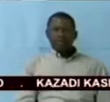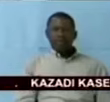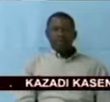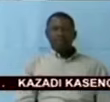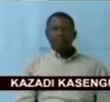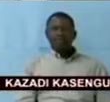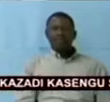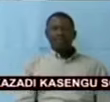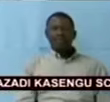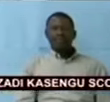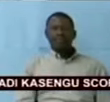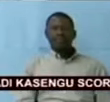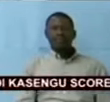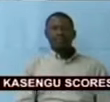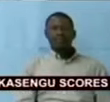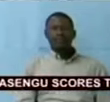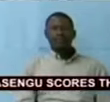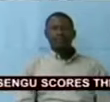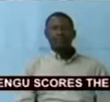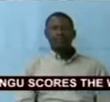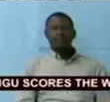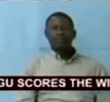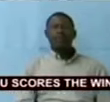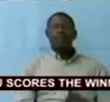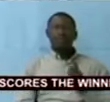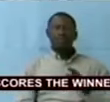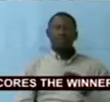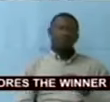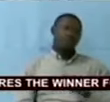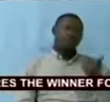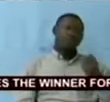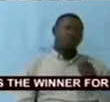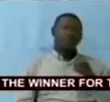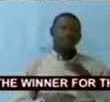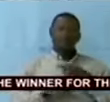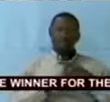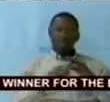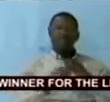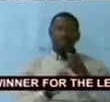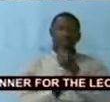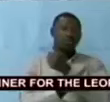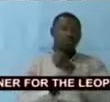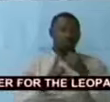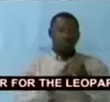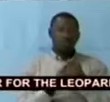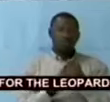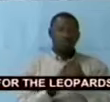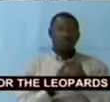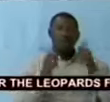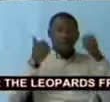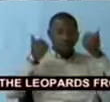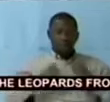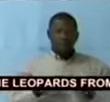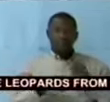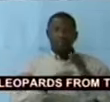ko nyin tuji. But another interesting situation arose before the judgment.